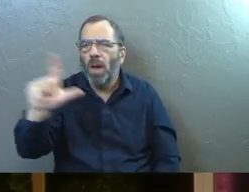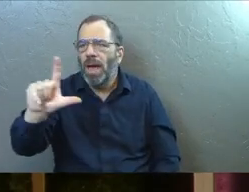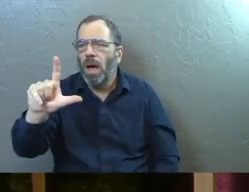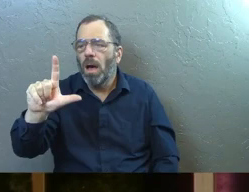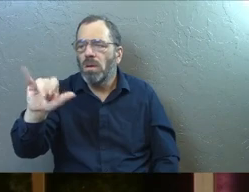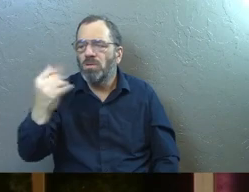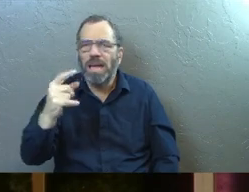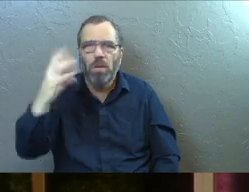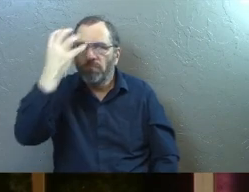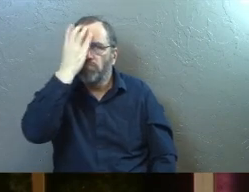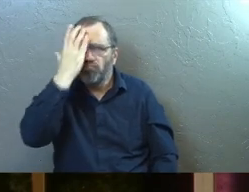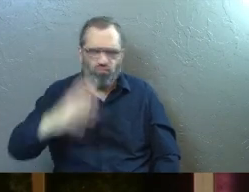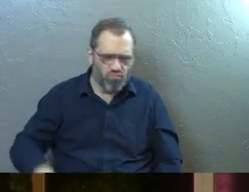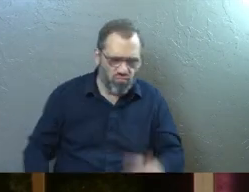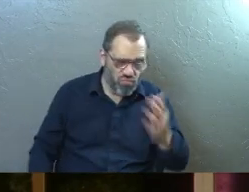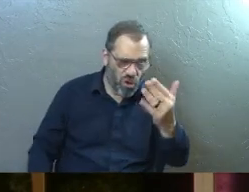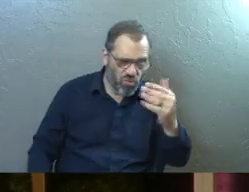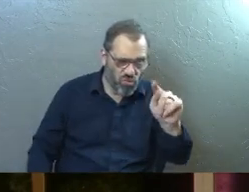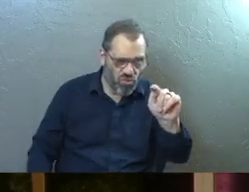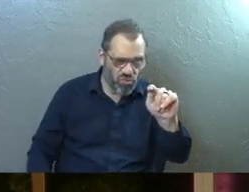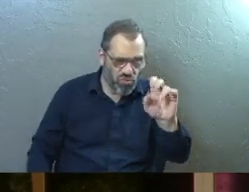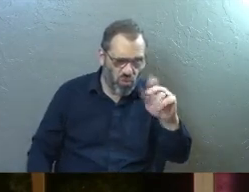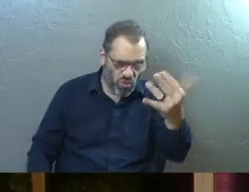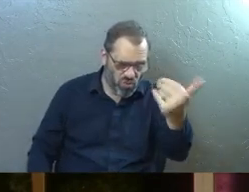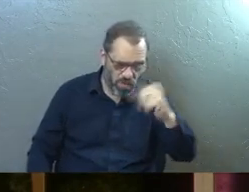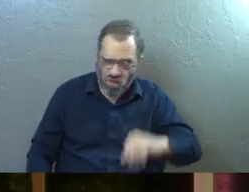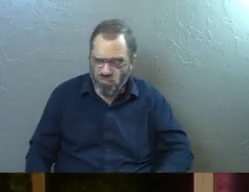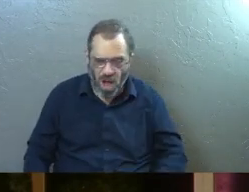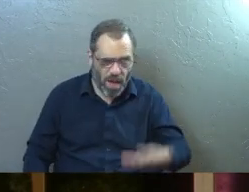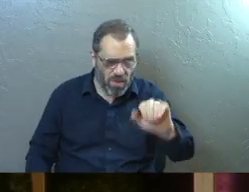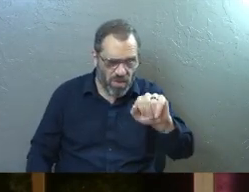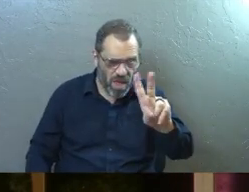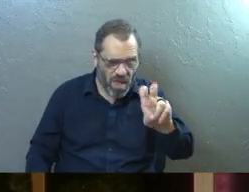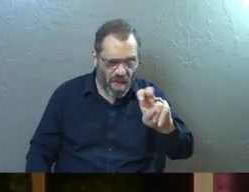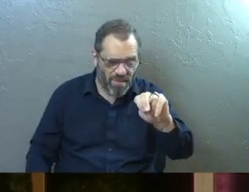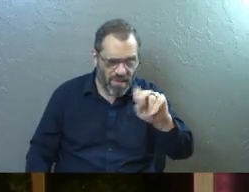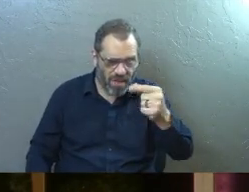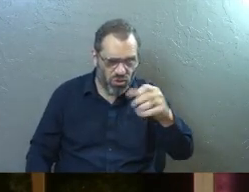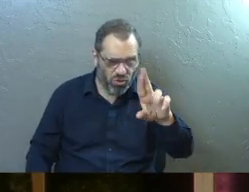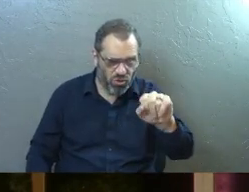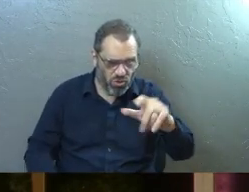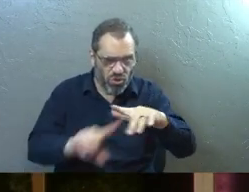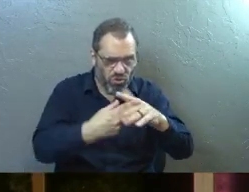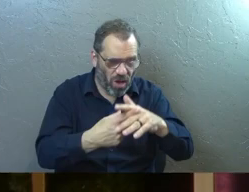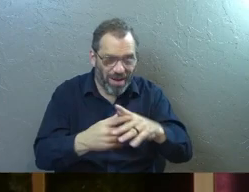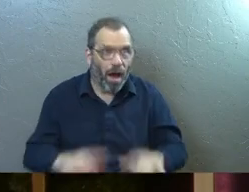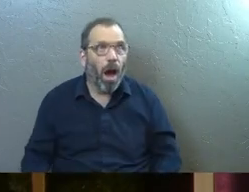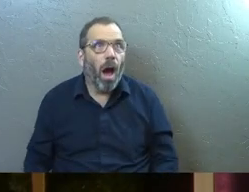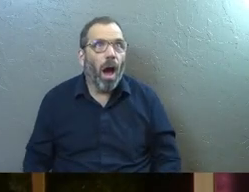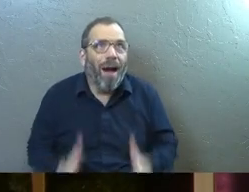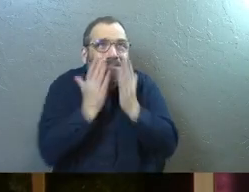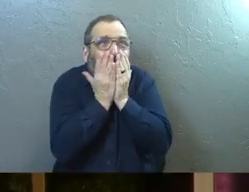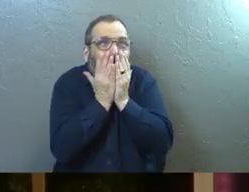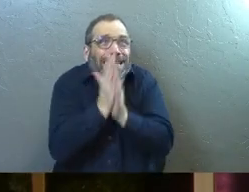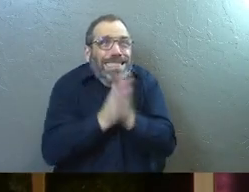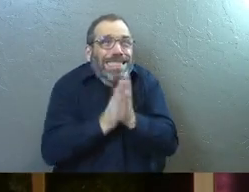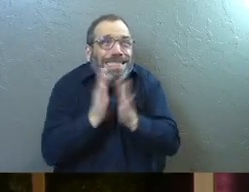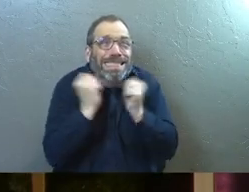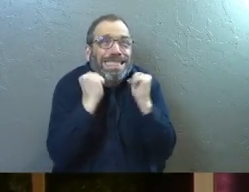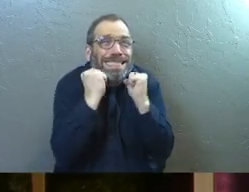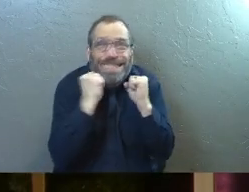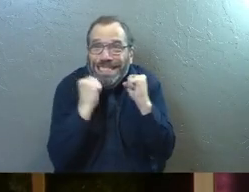eye patch, and he's like, hey, Tony Stark, I want to talk to you about the Avengers Initiative. And all the nerds in the theater were like, ah! You know,